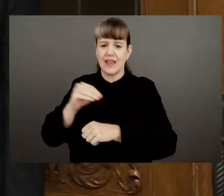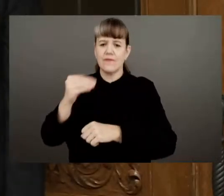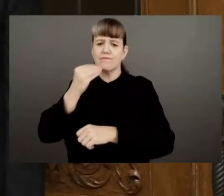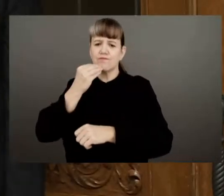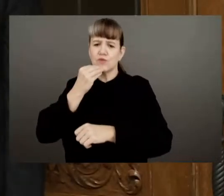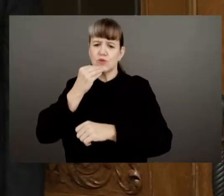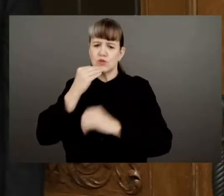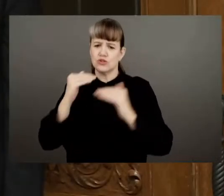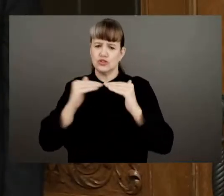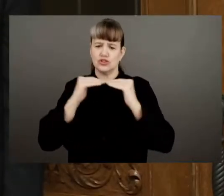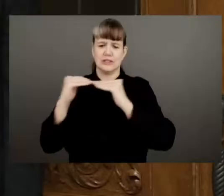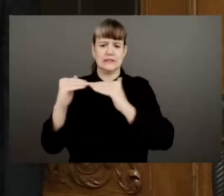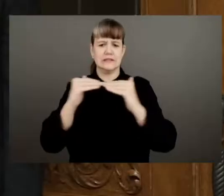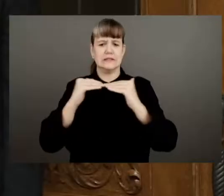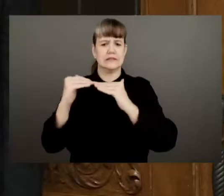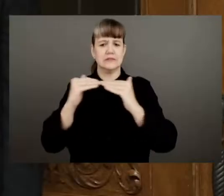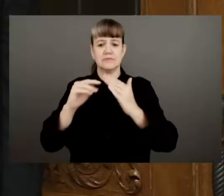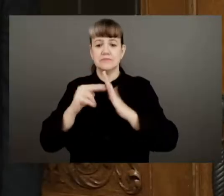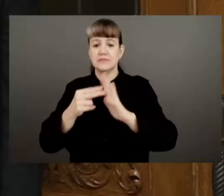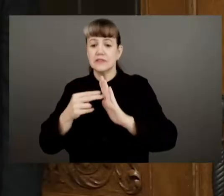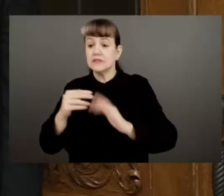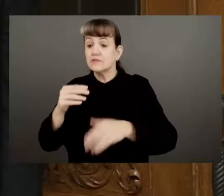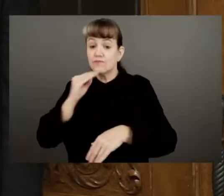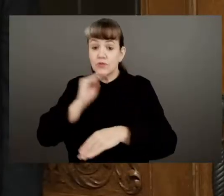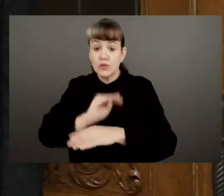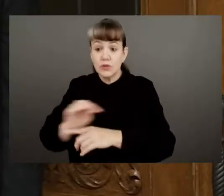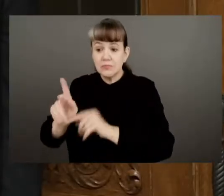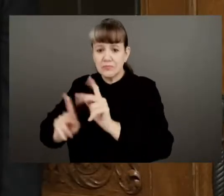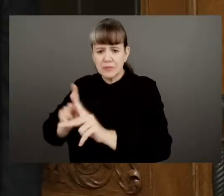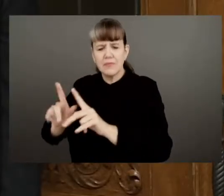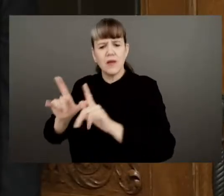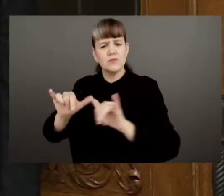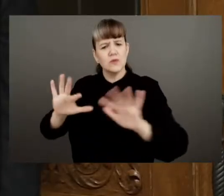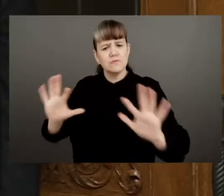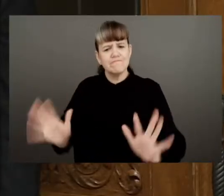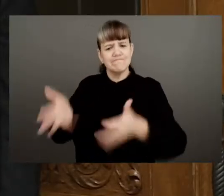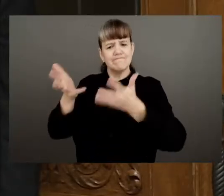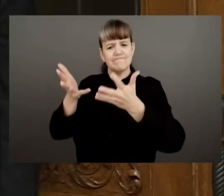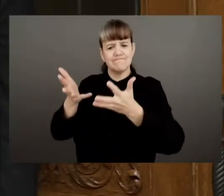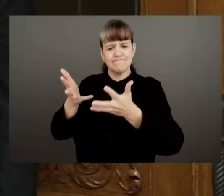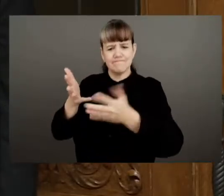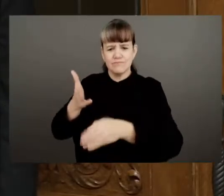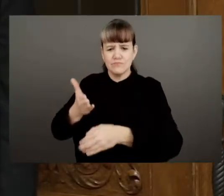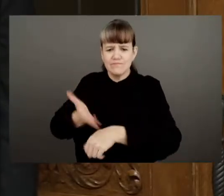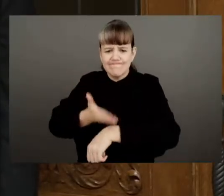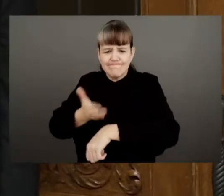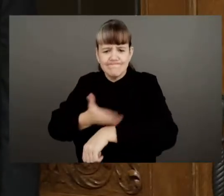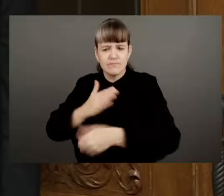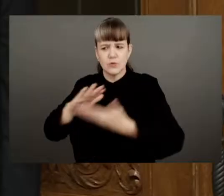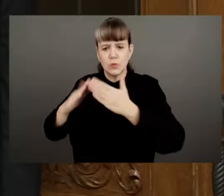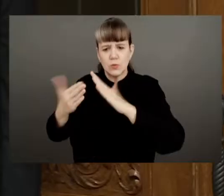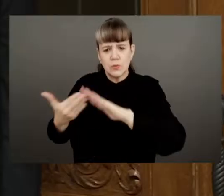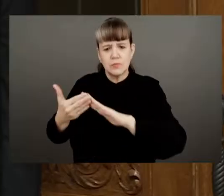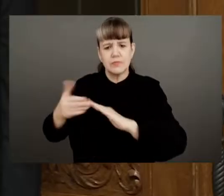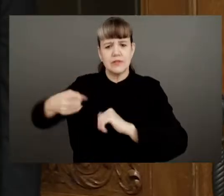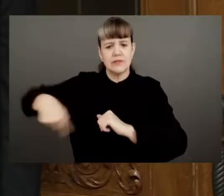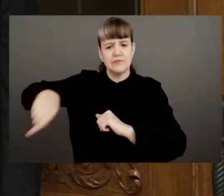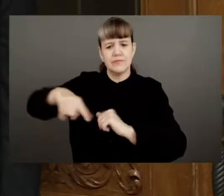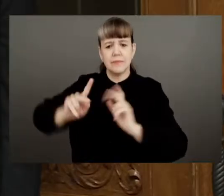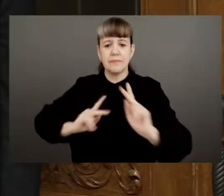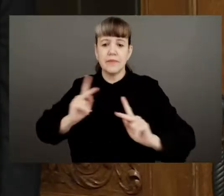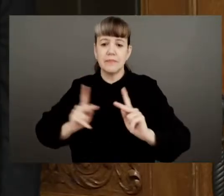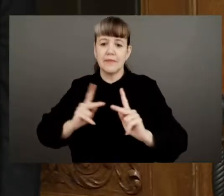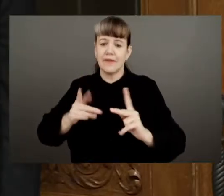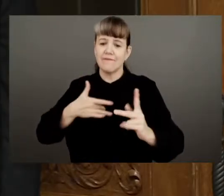restoring dignity and creating pathways to healing. Recently, I had the privilege of touring some